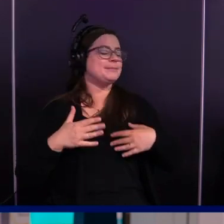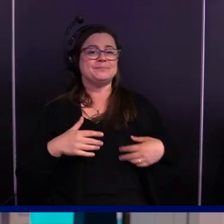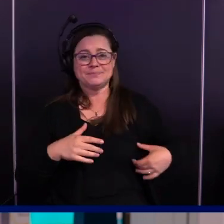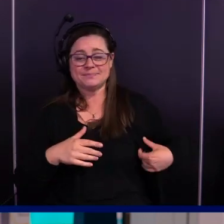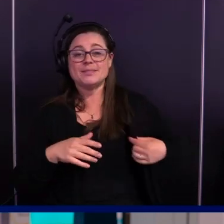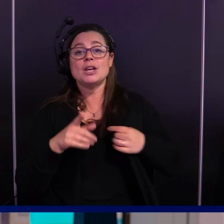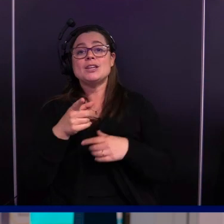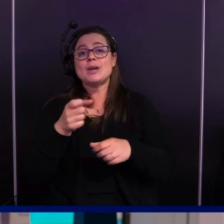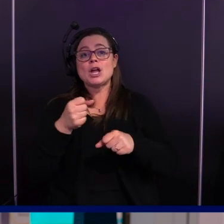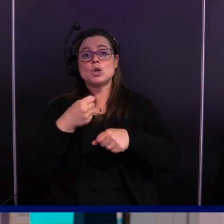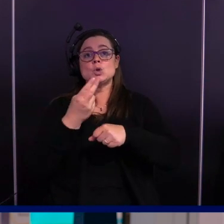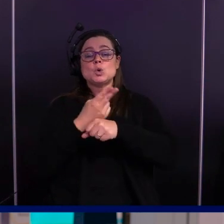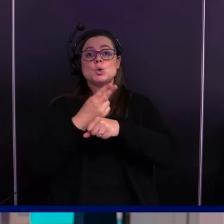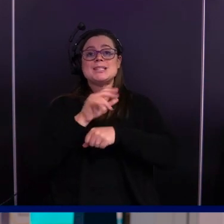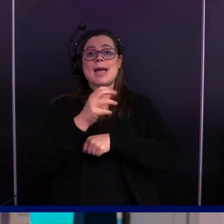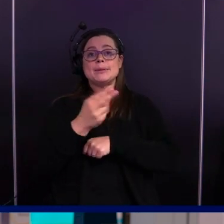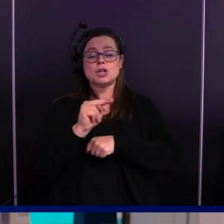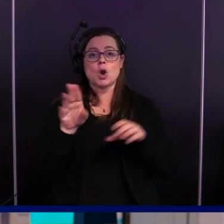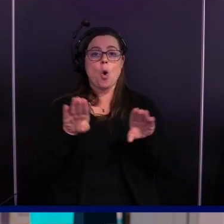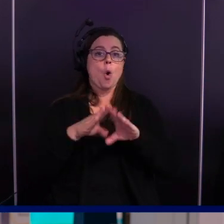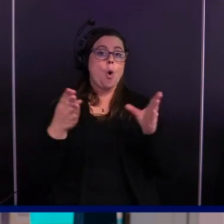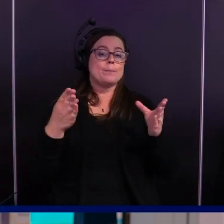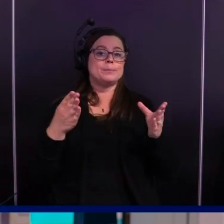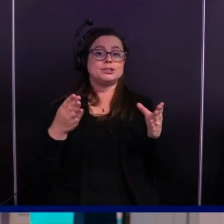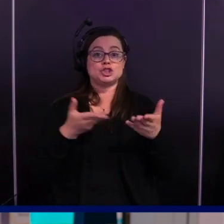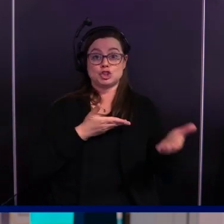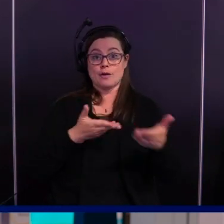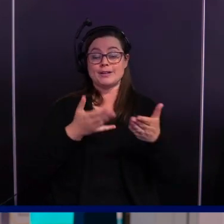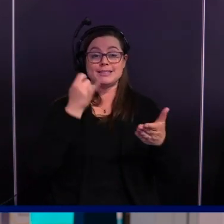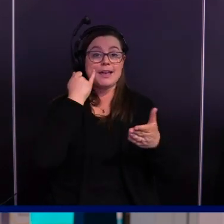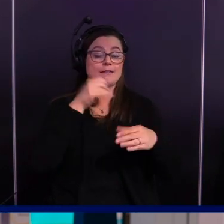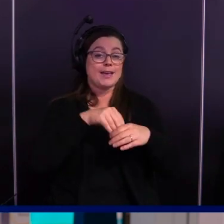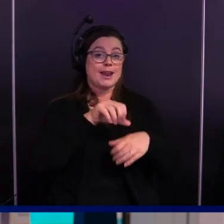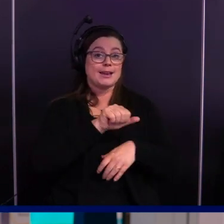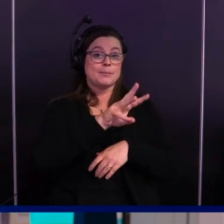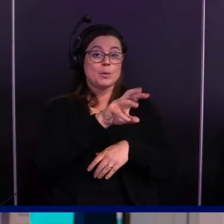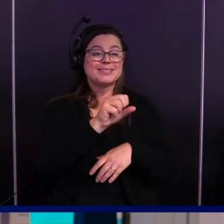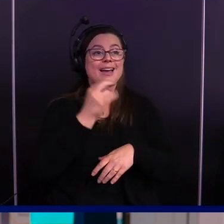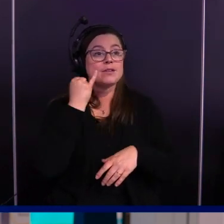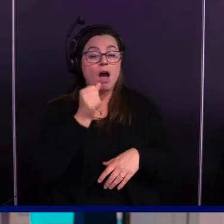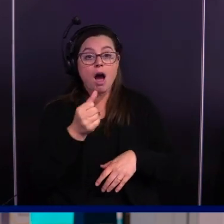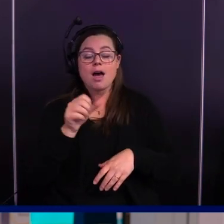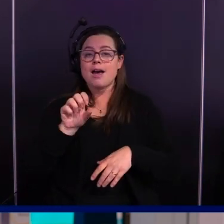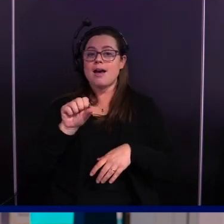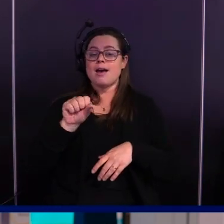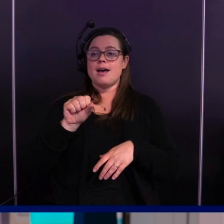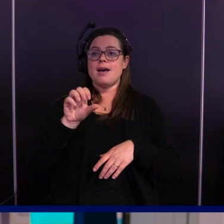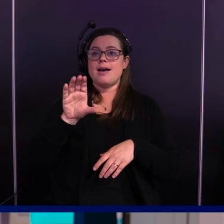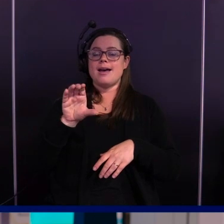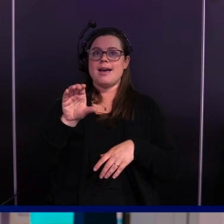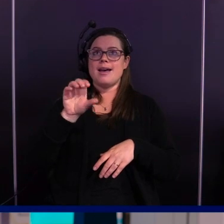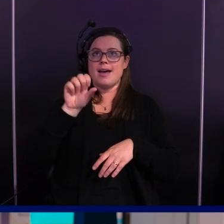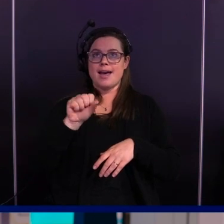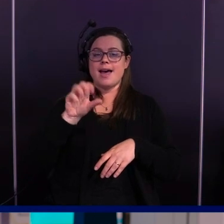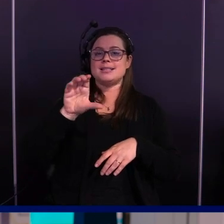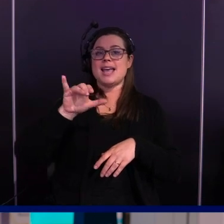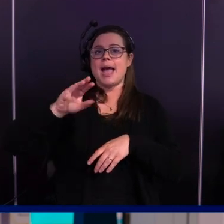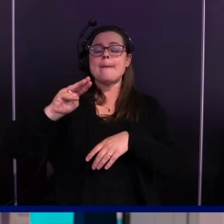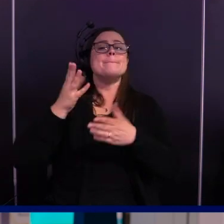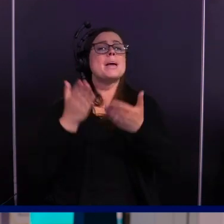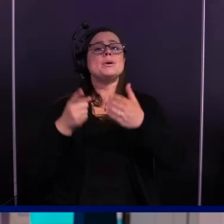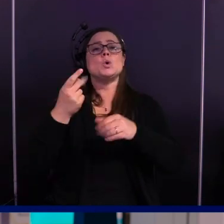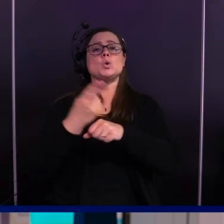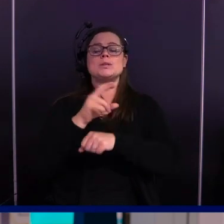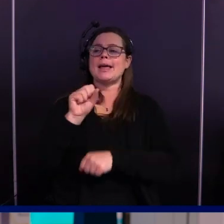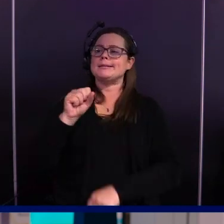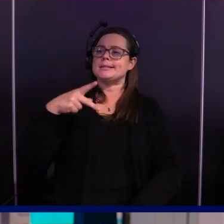OpenSearch service within the AWS, or if not, your SIEM could be Splunk. Right. It could be anything. I